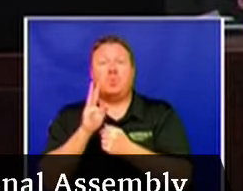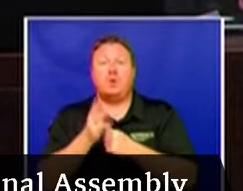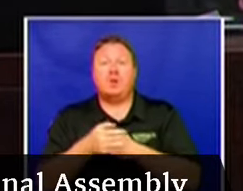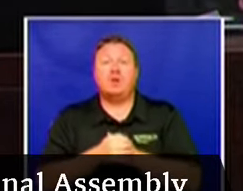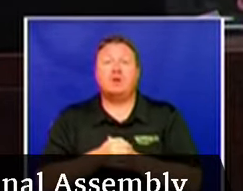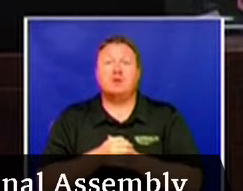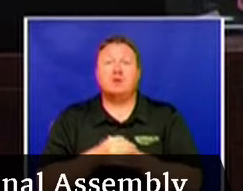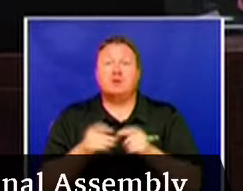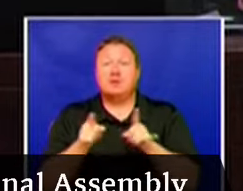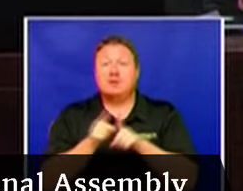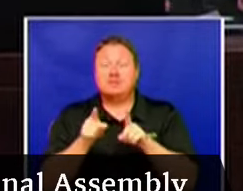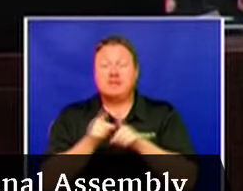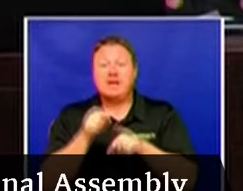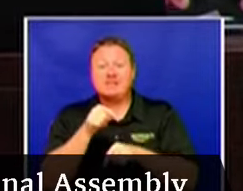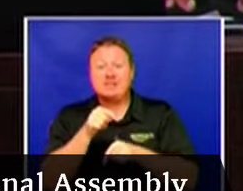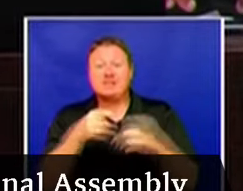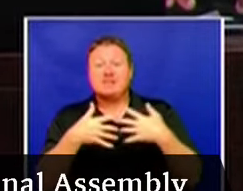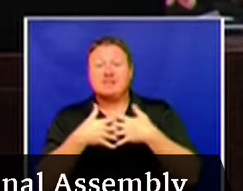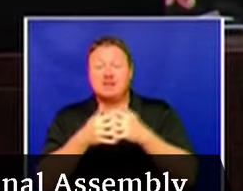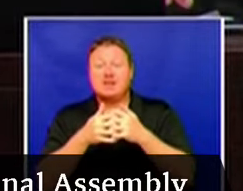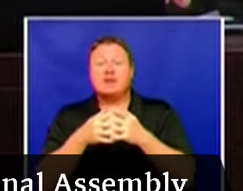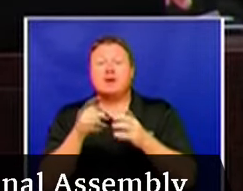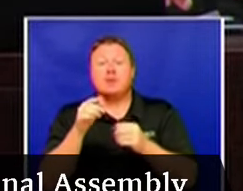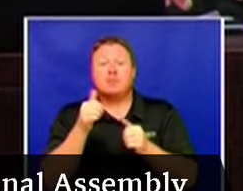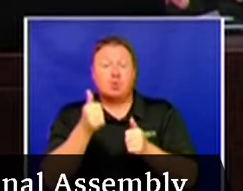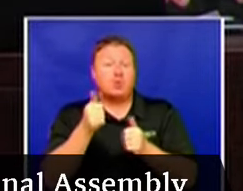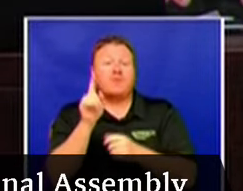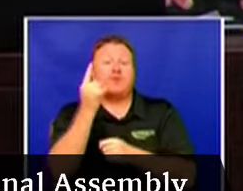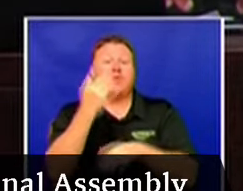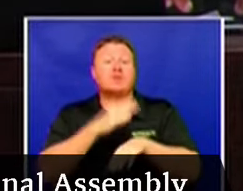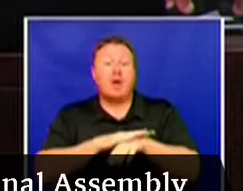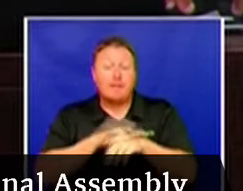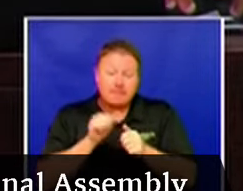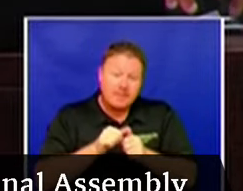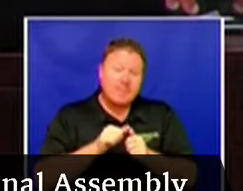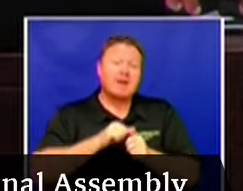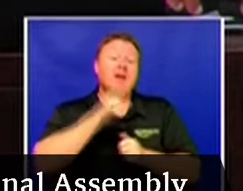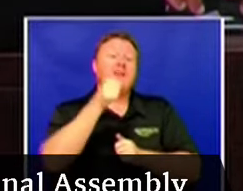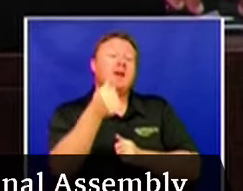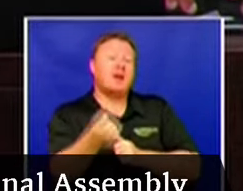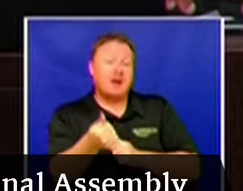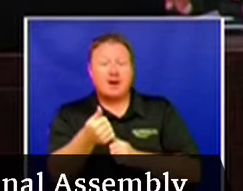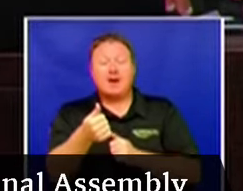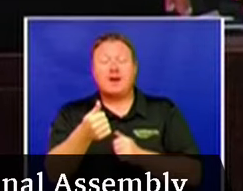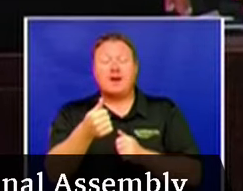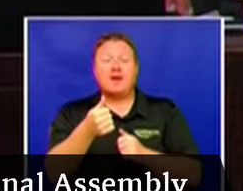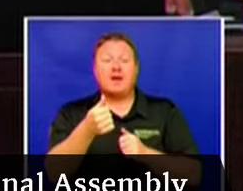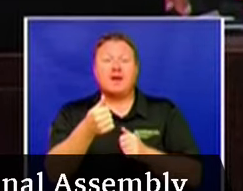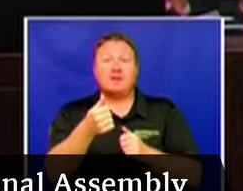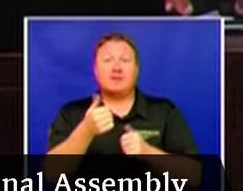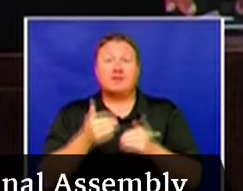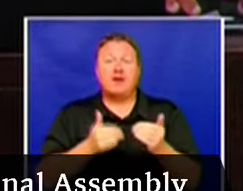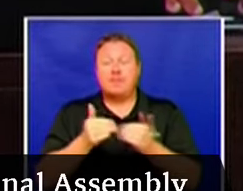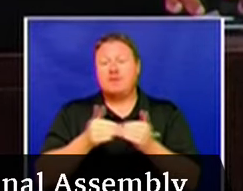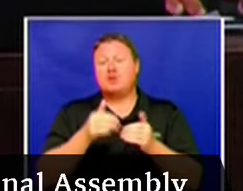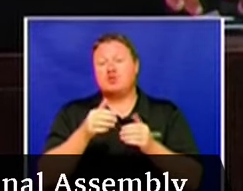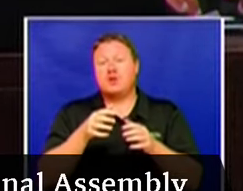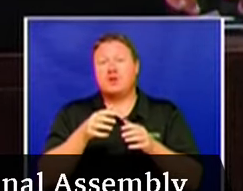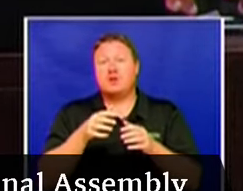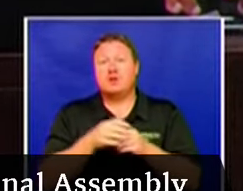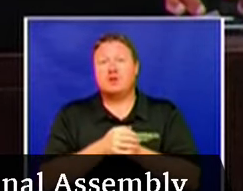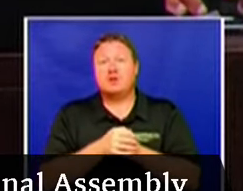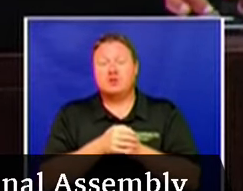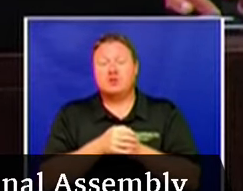a very good precedent to the next following administrations of